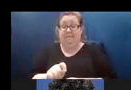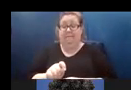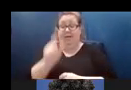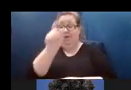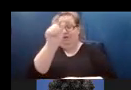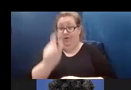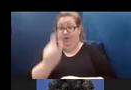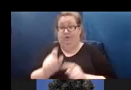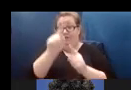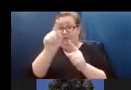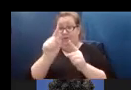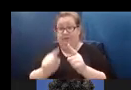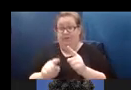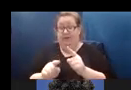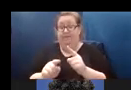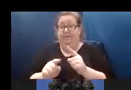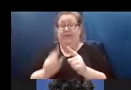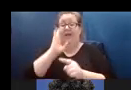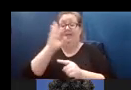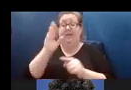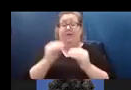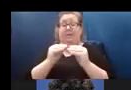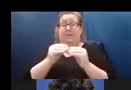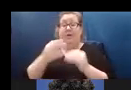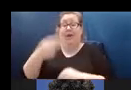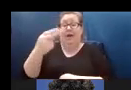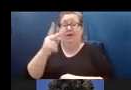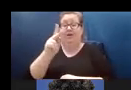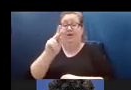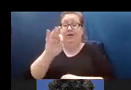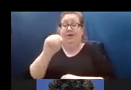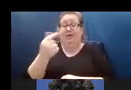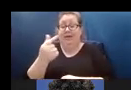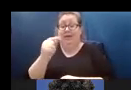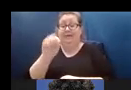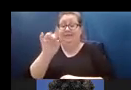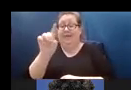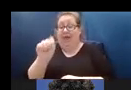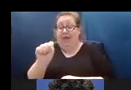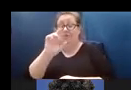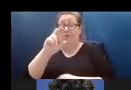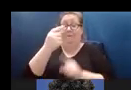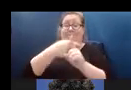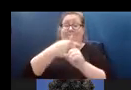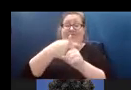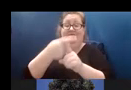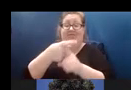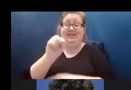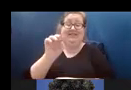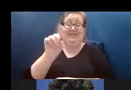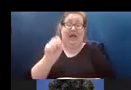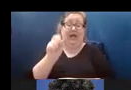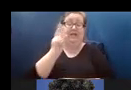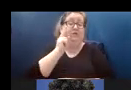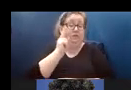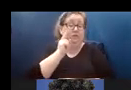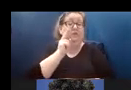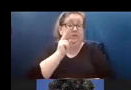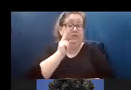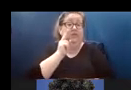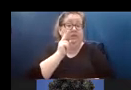that there are going to be higher king tides or monthly tides that we'll see that make these areas